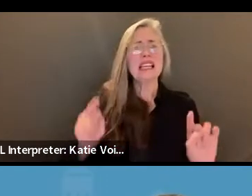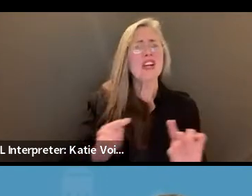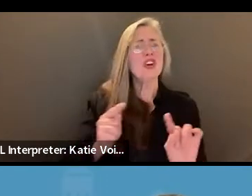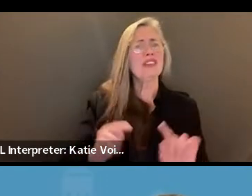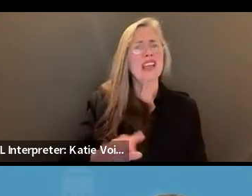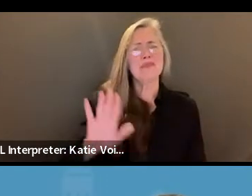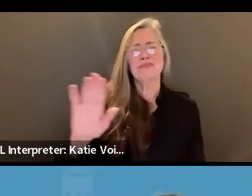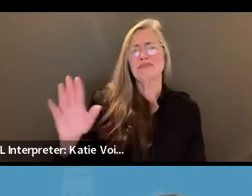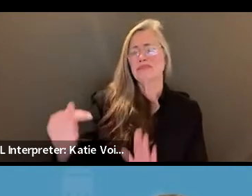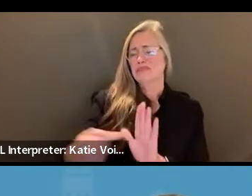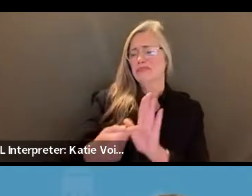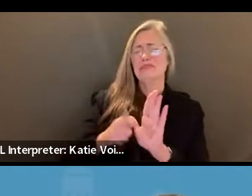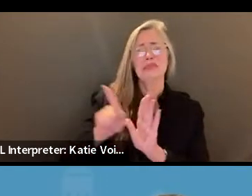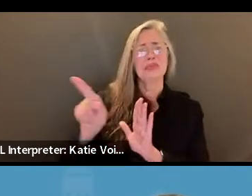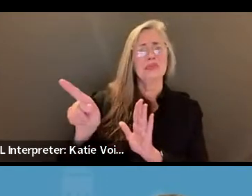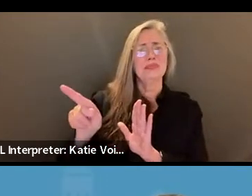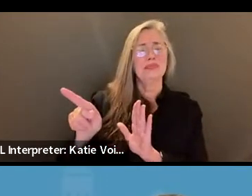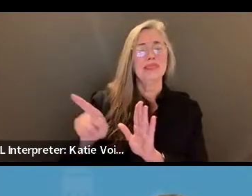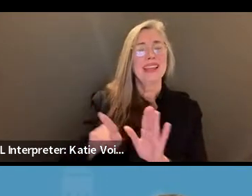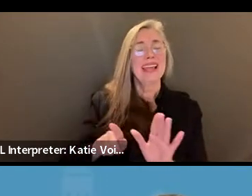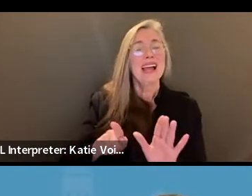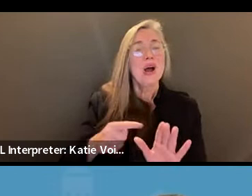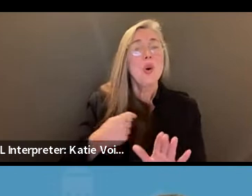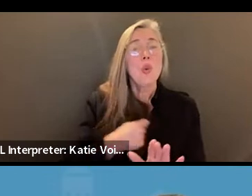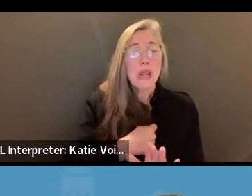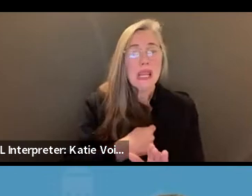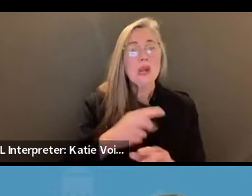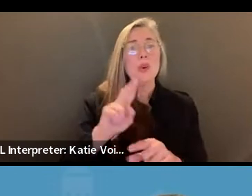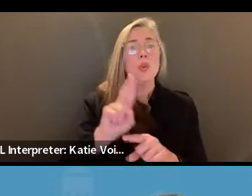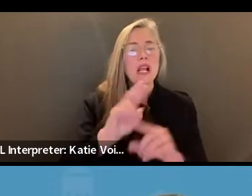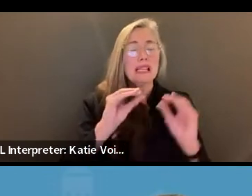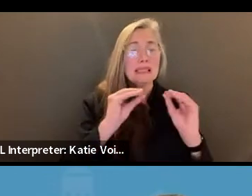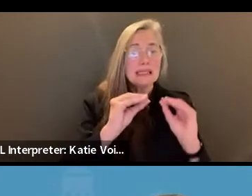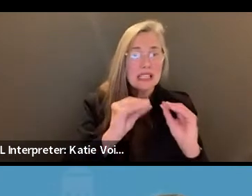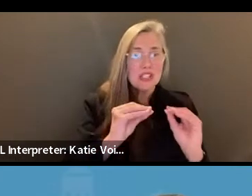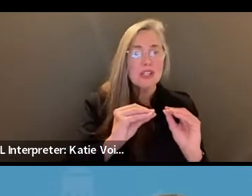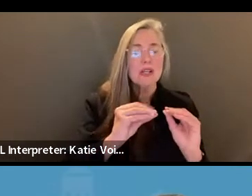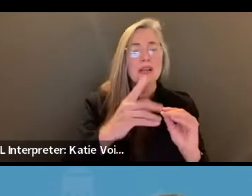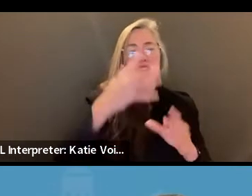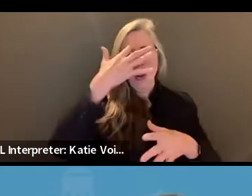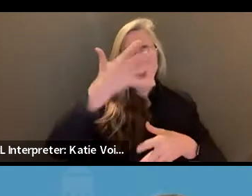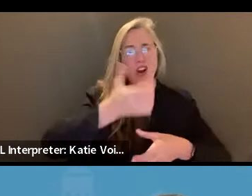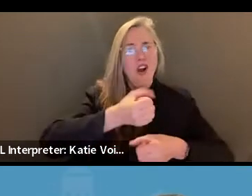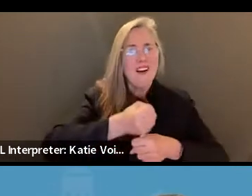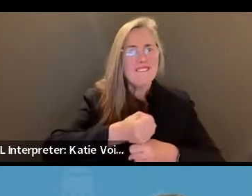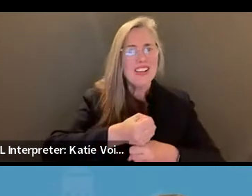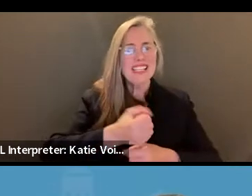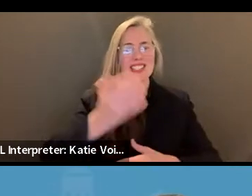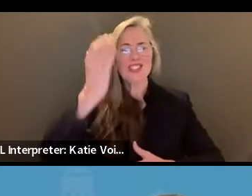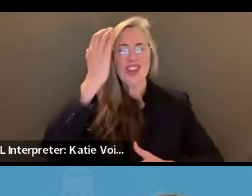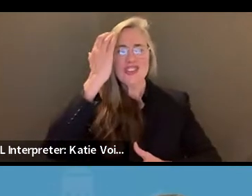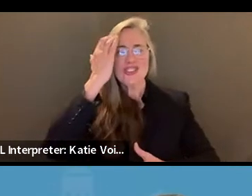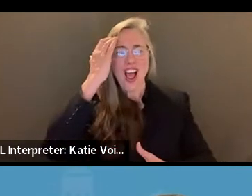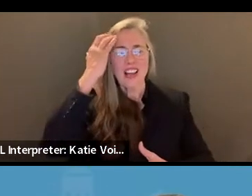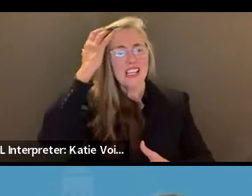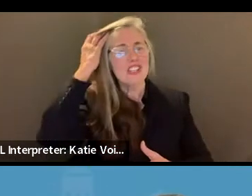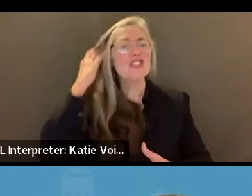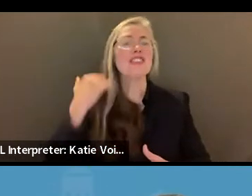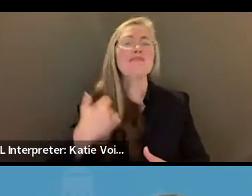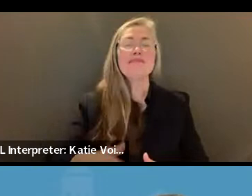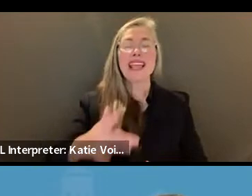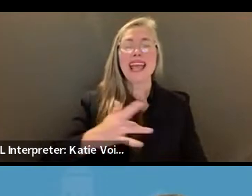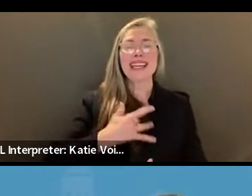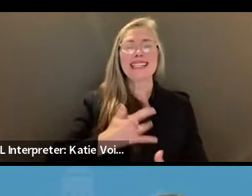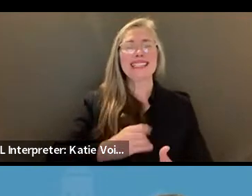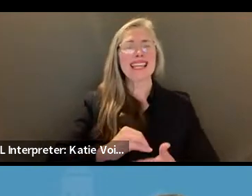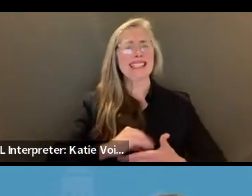have and making sure that we have in the conversation that we instill confidence, knowledge, and a sense of self